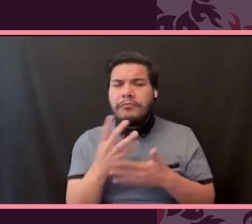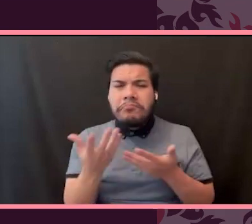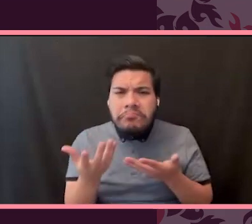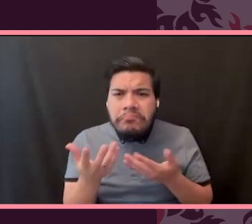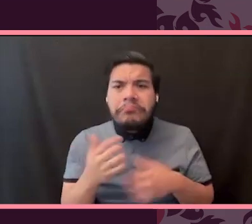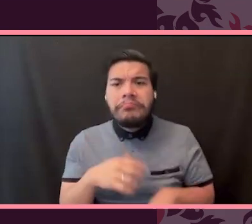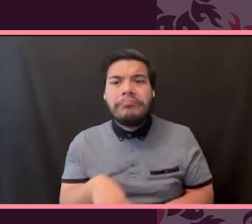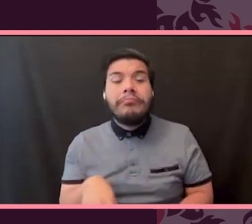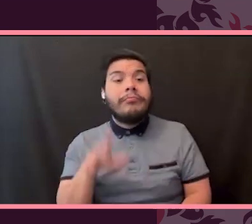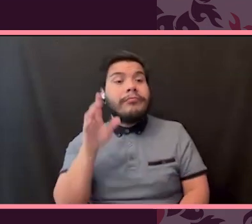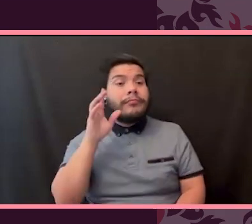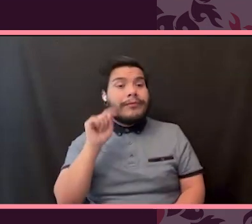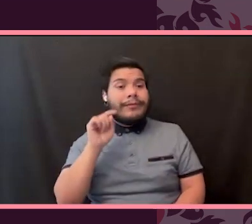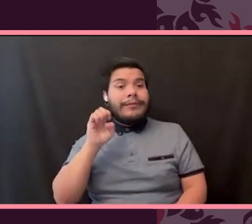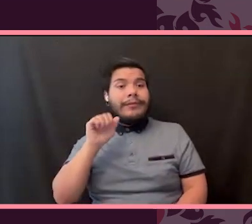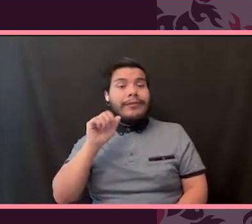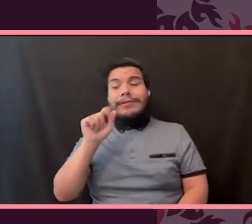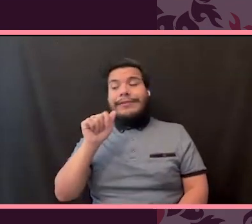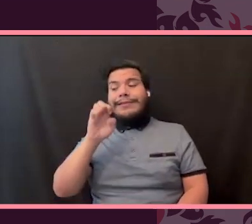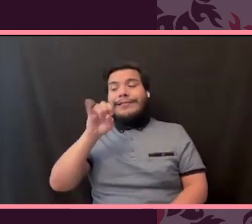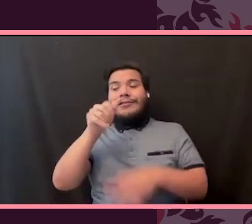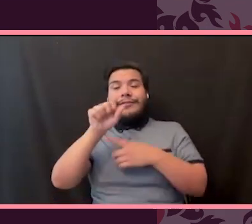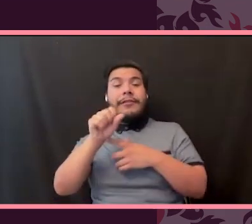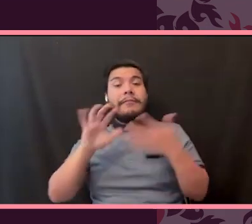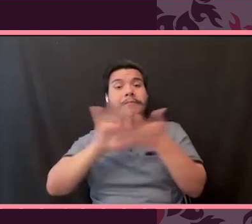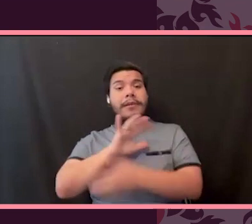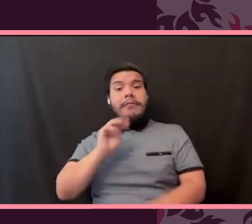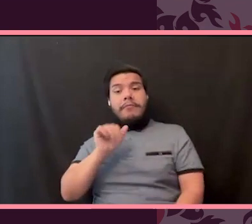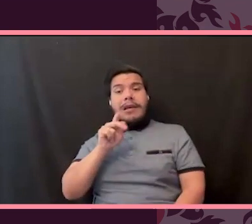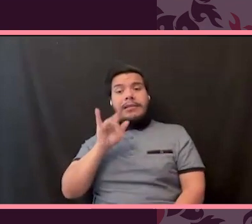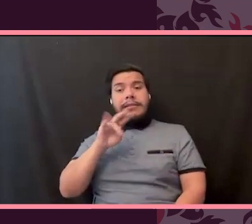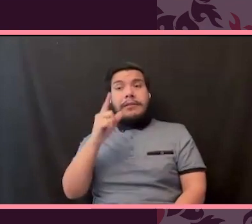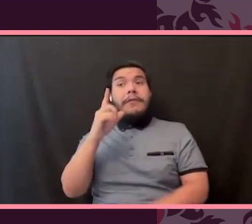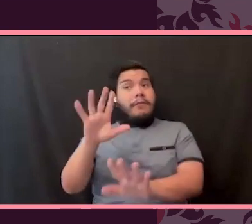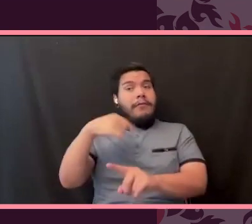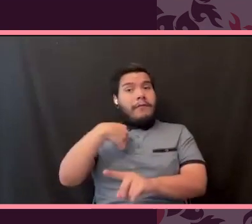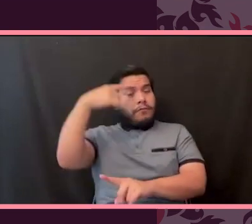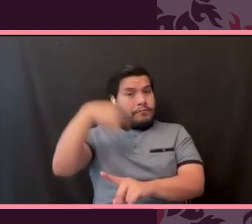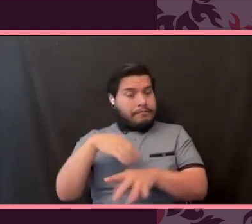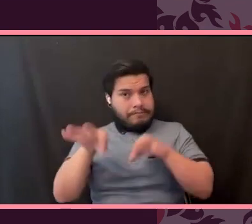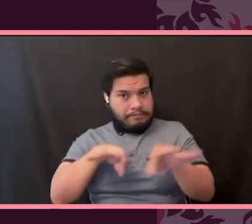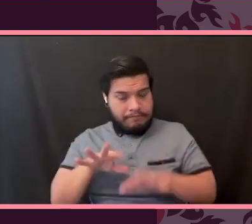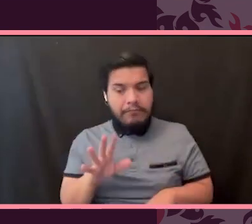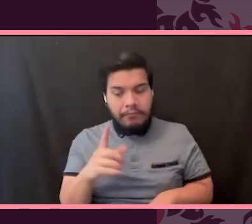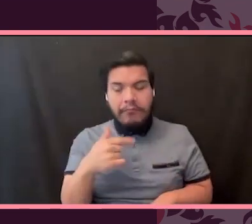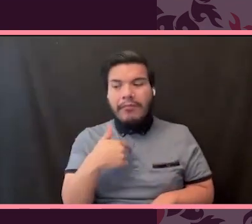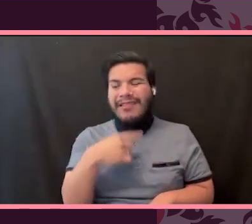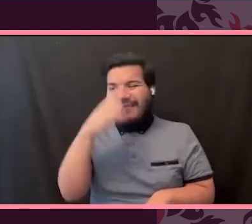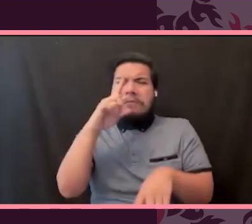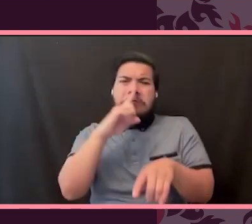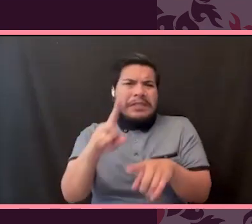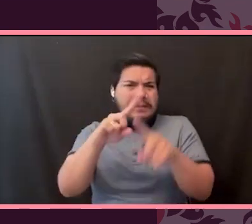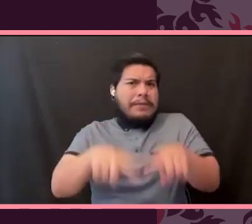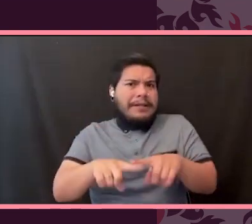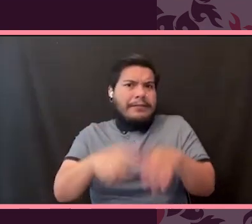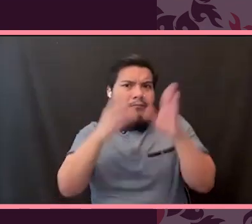This is Taejas. I think for me, masking, at least, because I think it shows up different in every